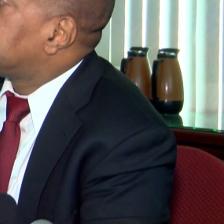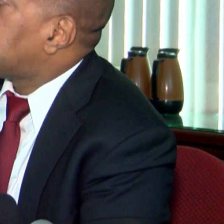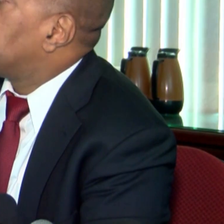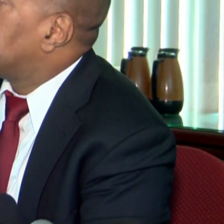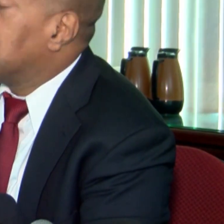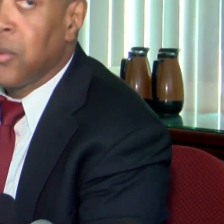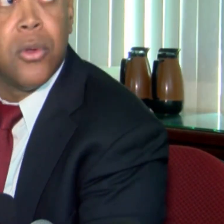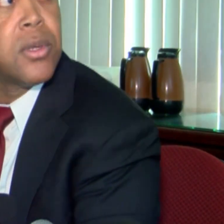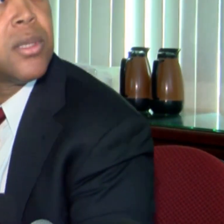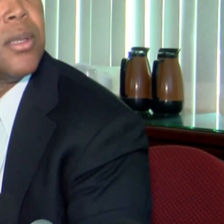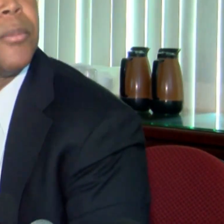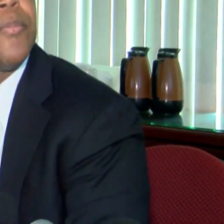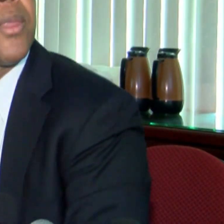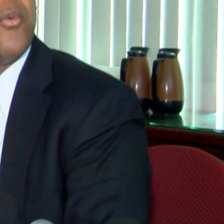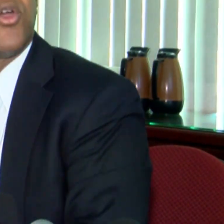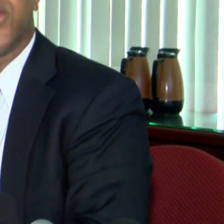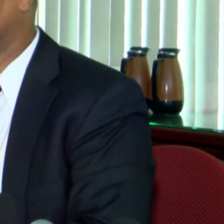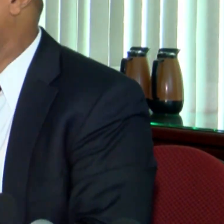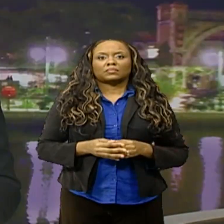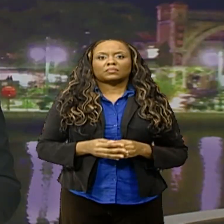Barbados. And we will deal with those.